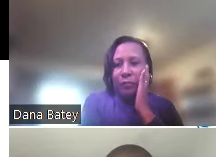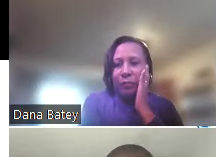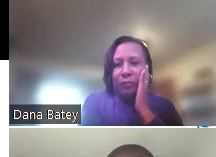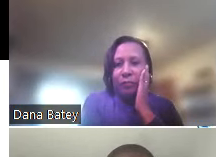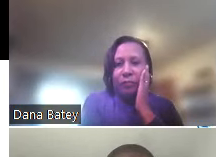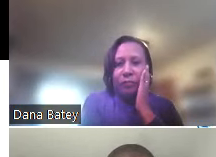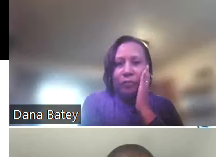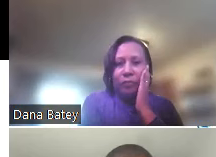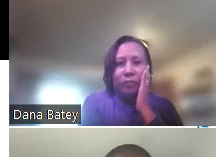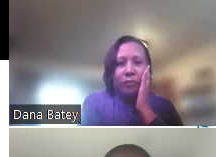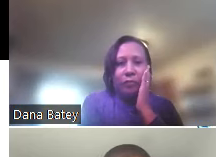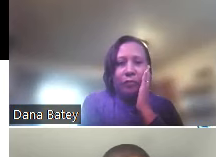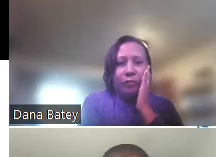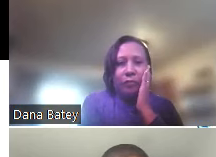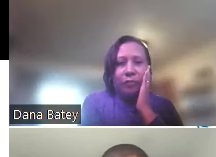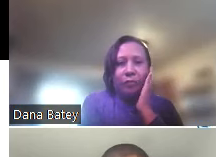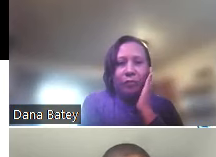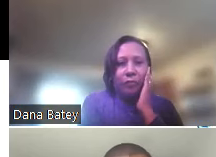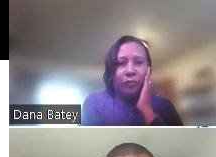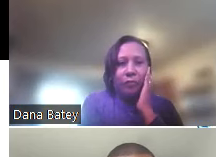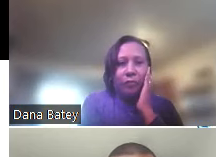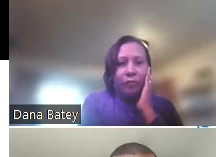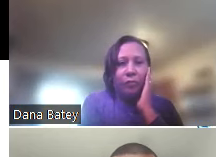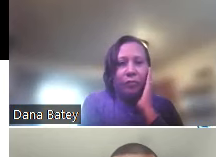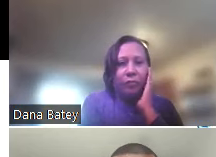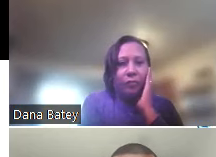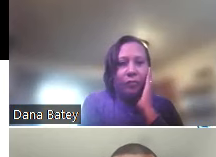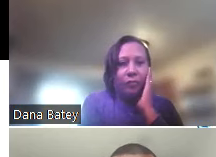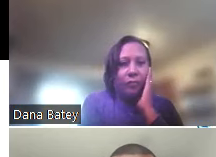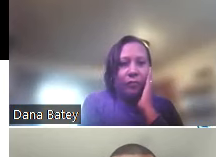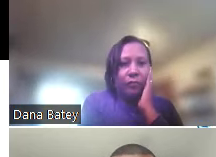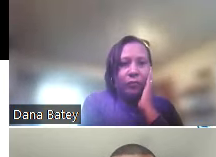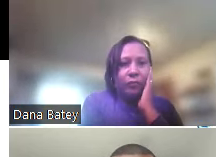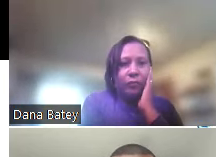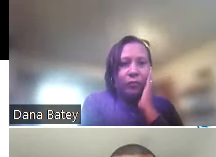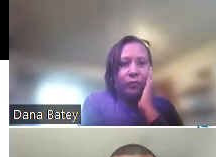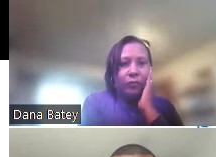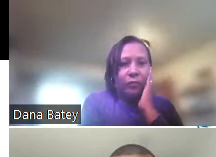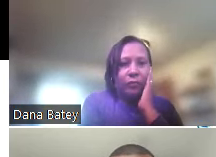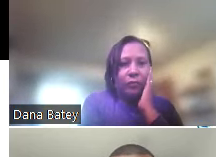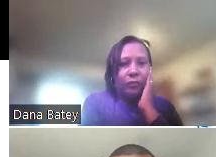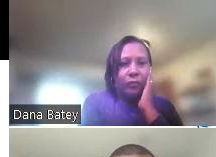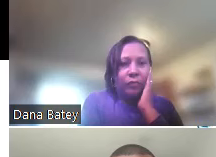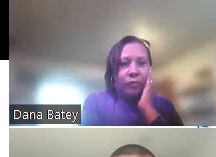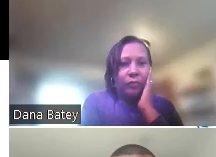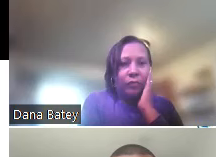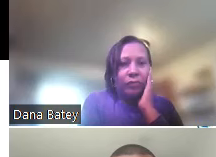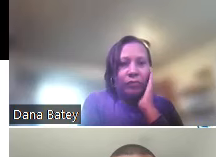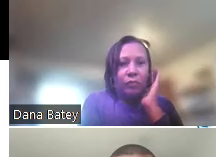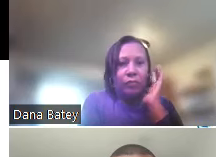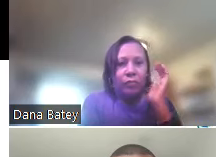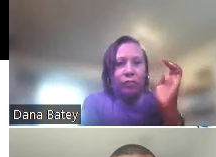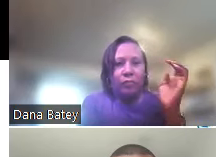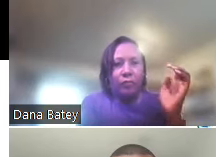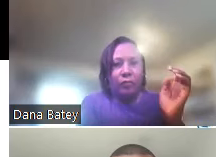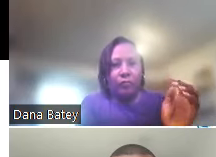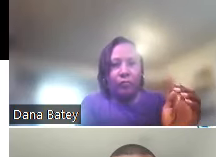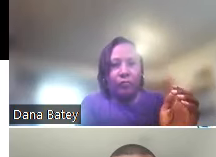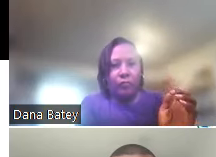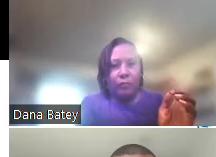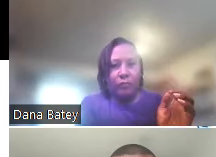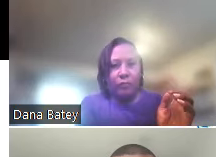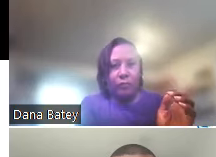getting education on why should we collect this data, because it's not always required. I always think back to when these questions